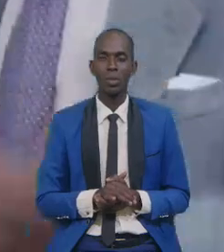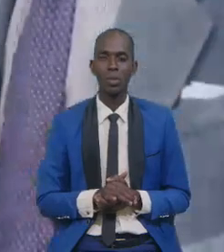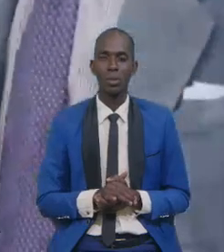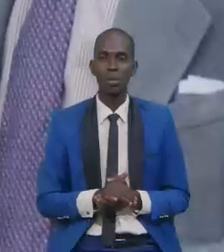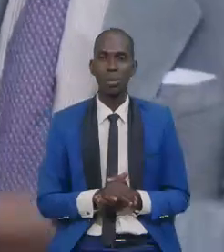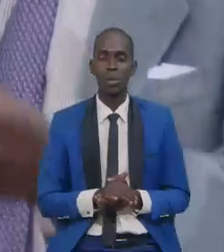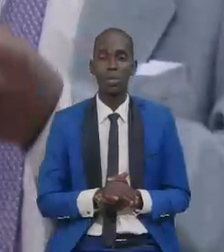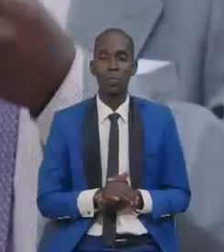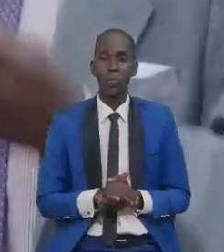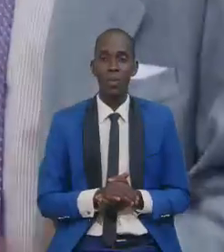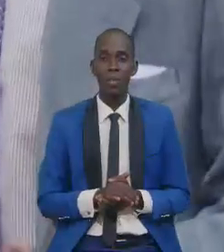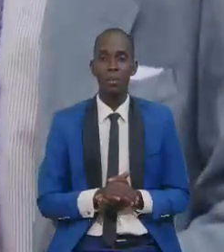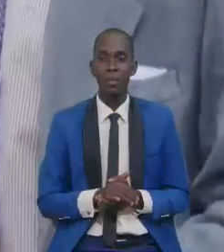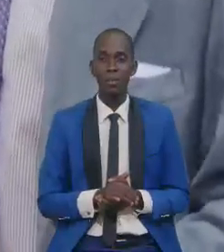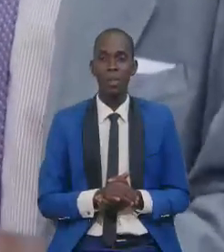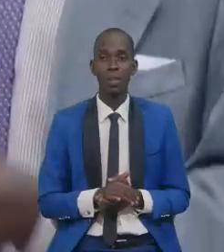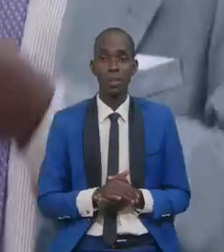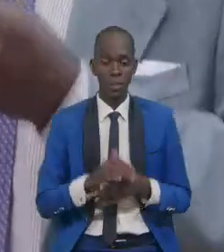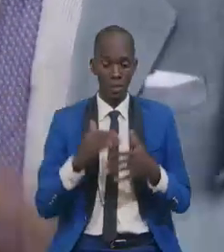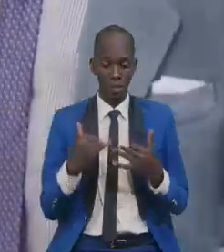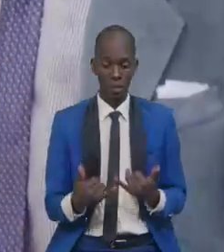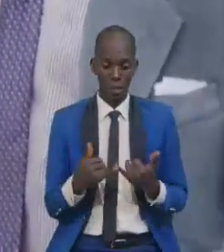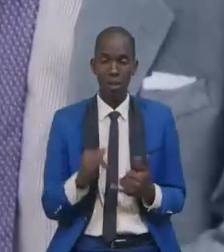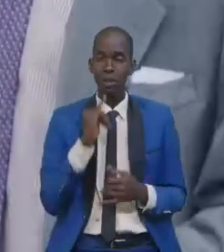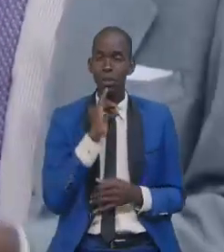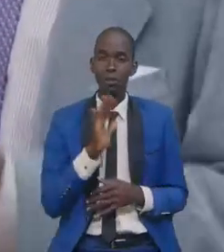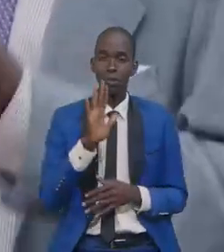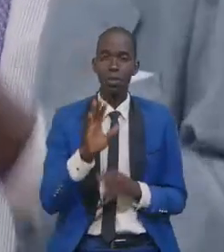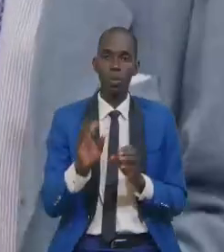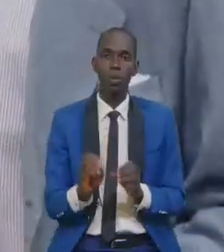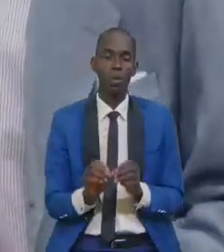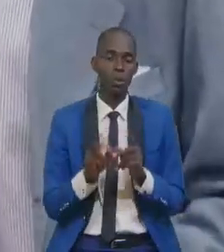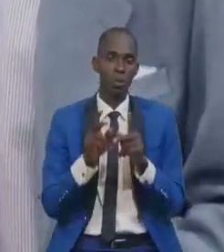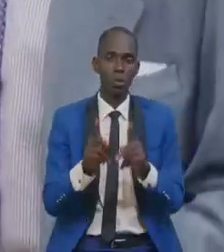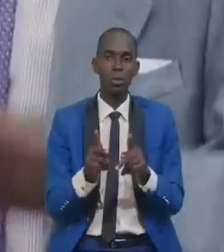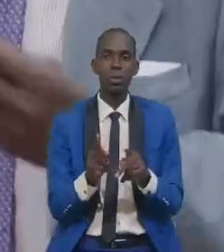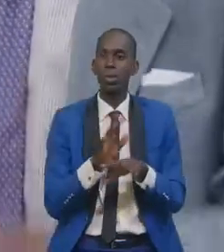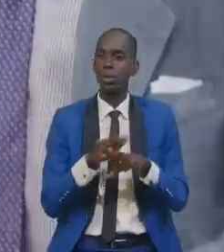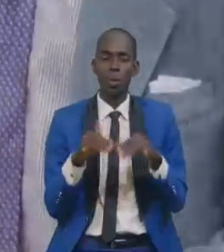This is your chance. Don't play with it.